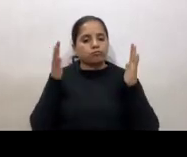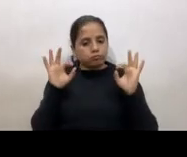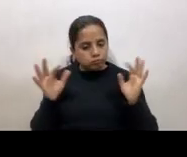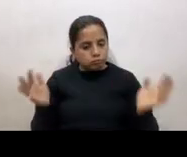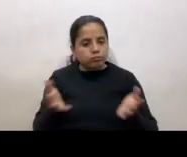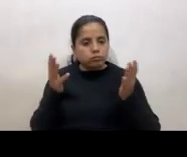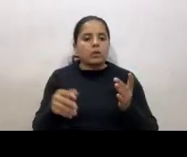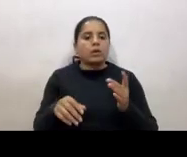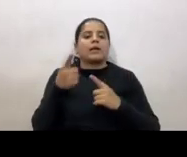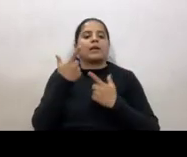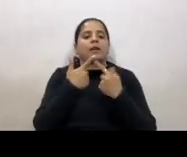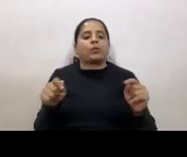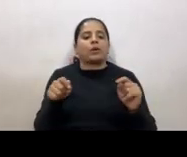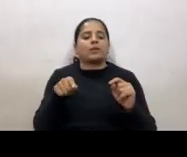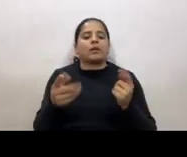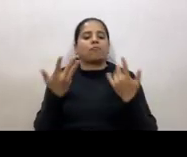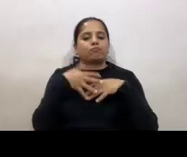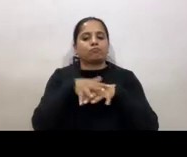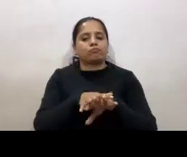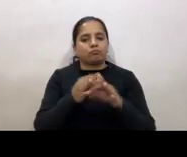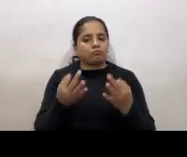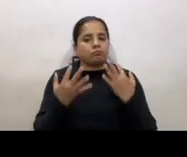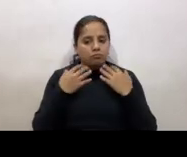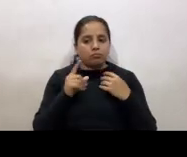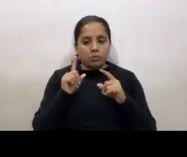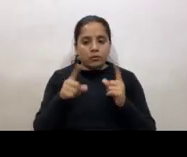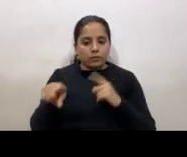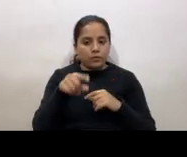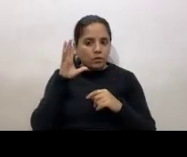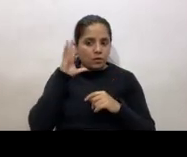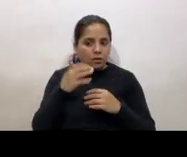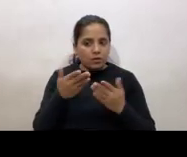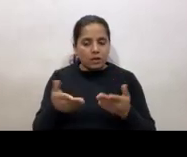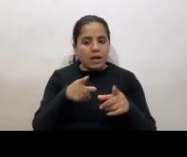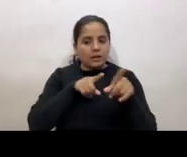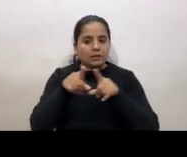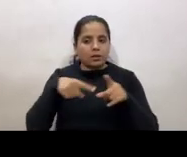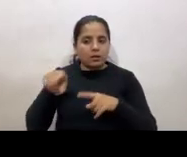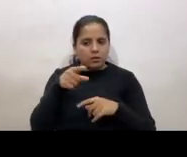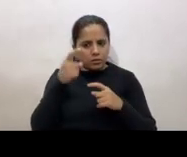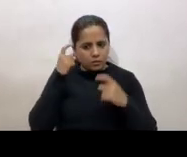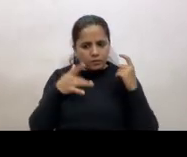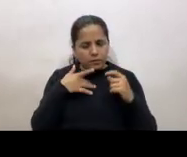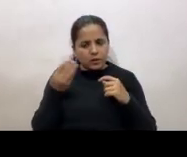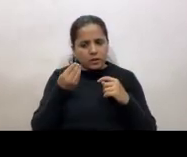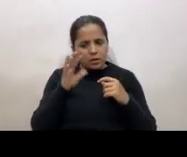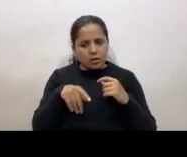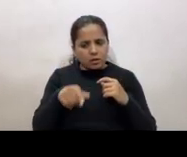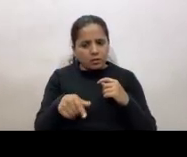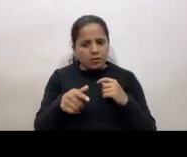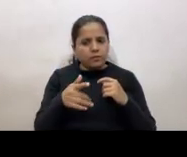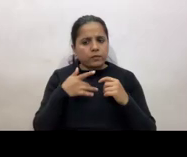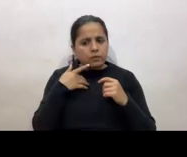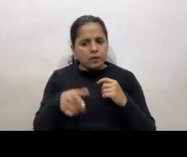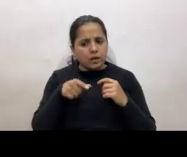to learn about the culture while appreciating the linguistic blending. Now, as you heard this example, do you think there are